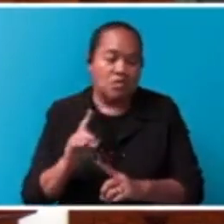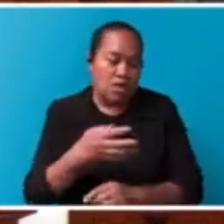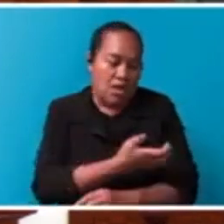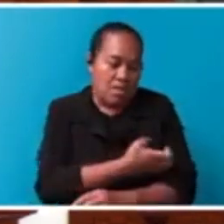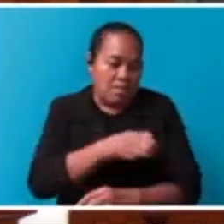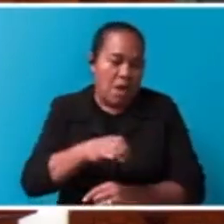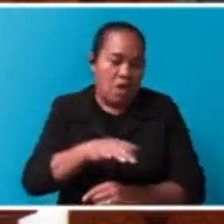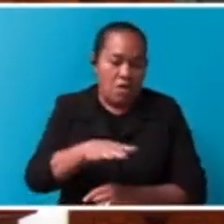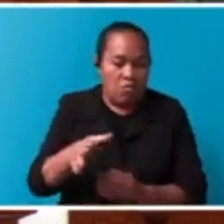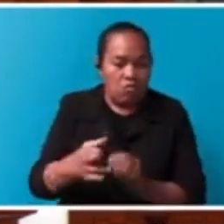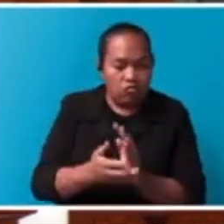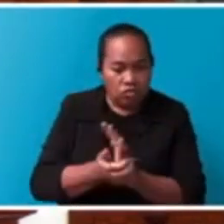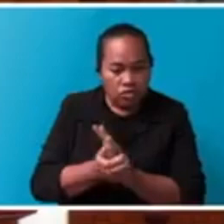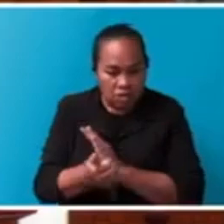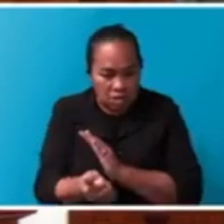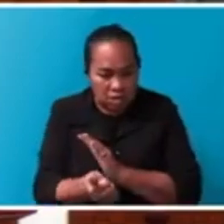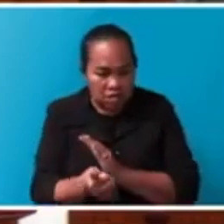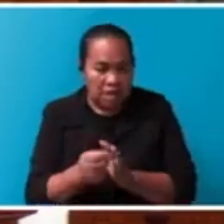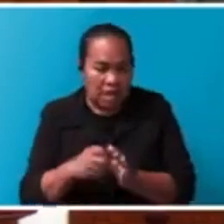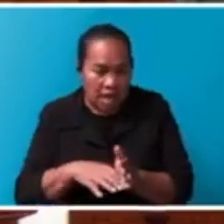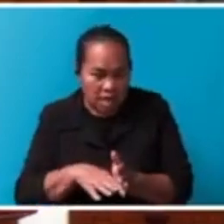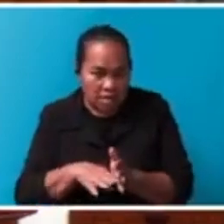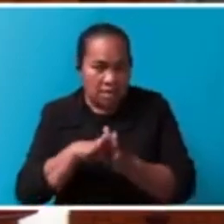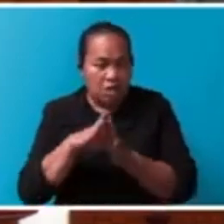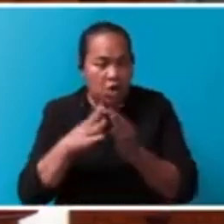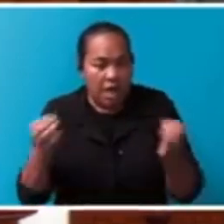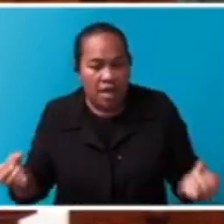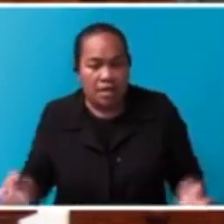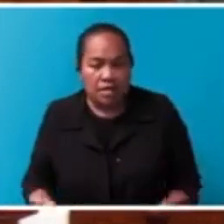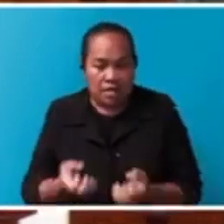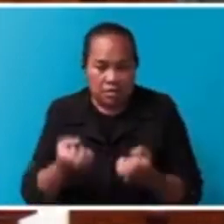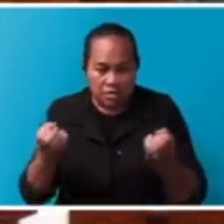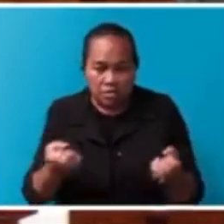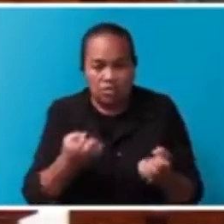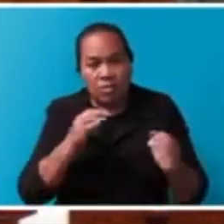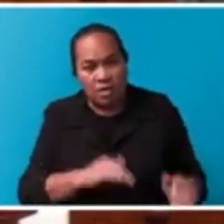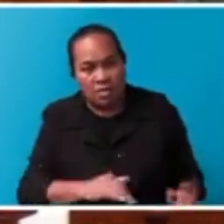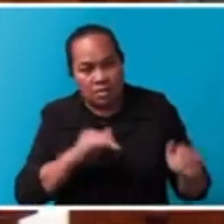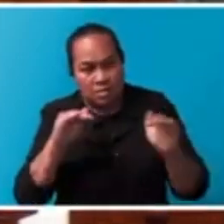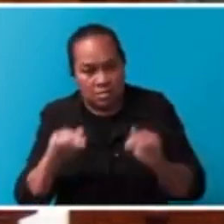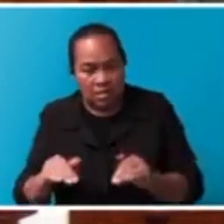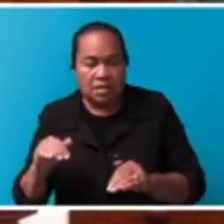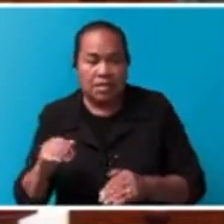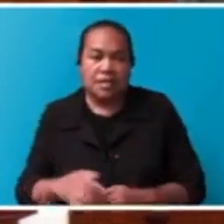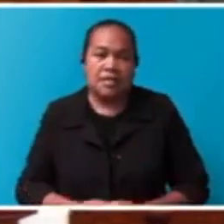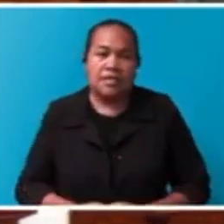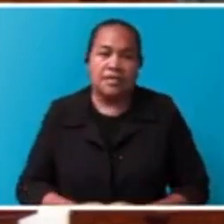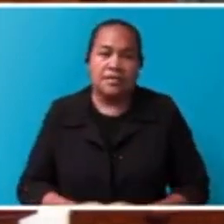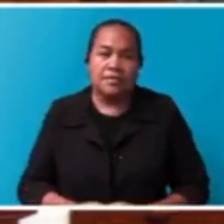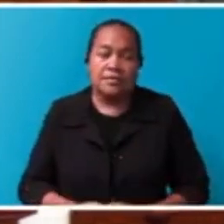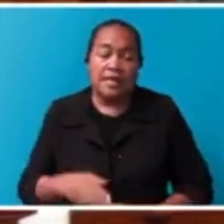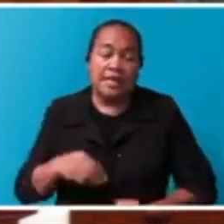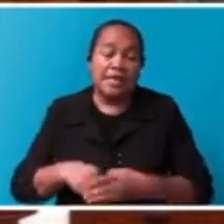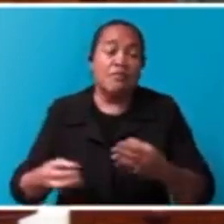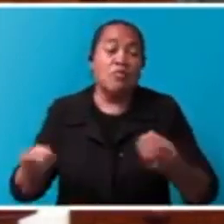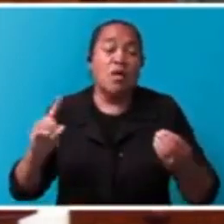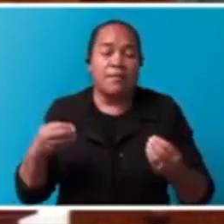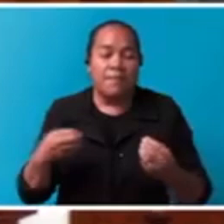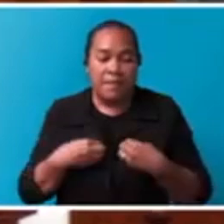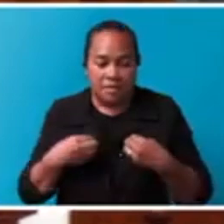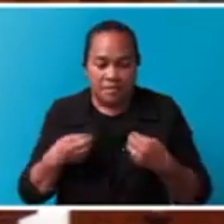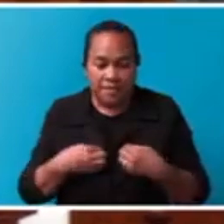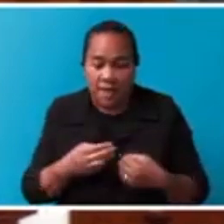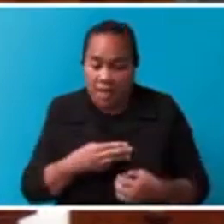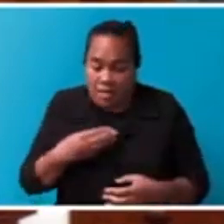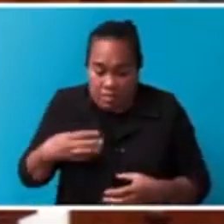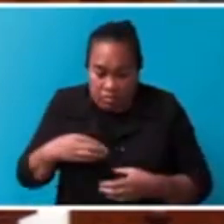skill enhancement and encouraging participation in business. The Ministry is